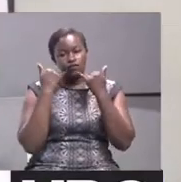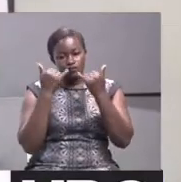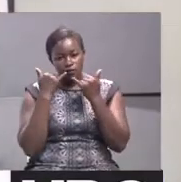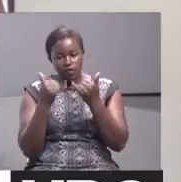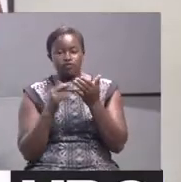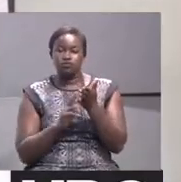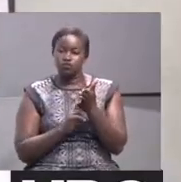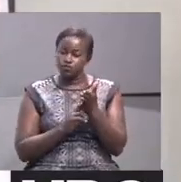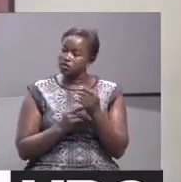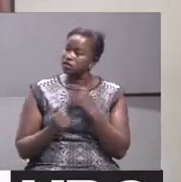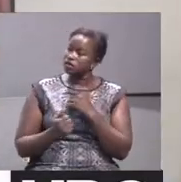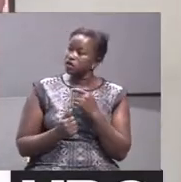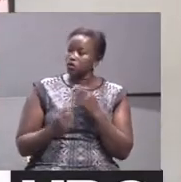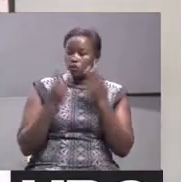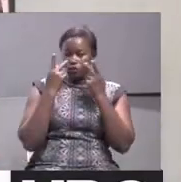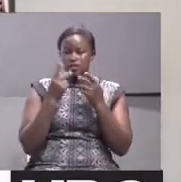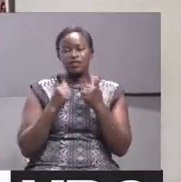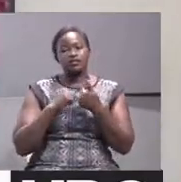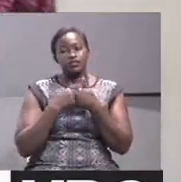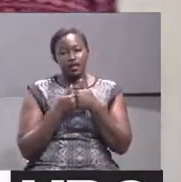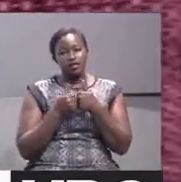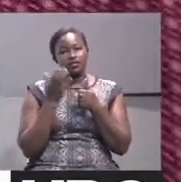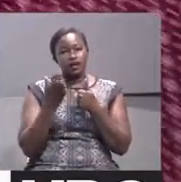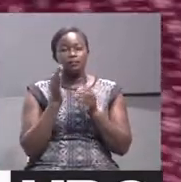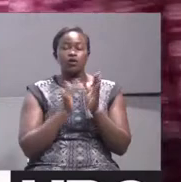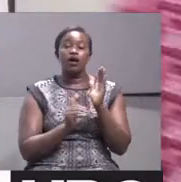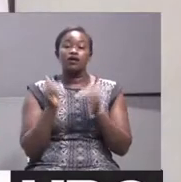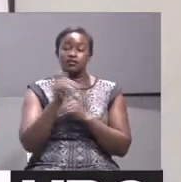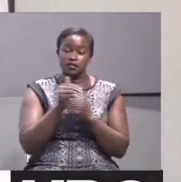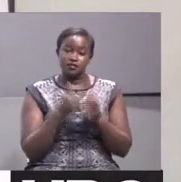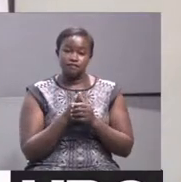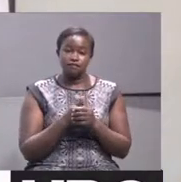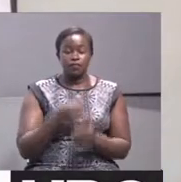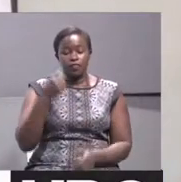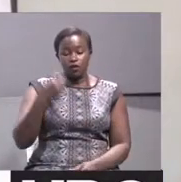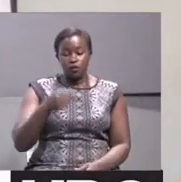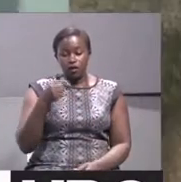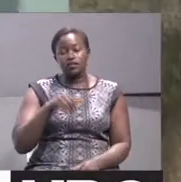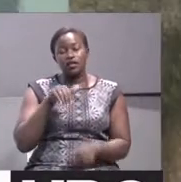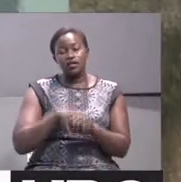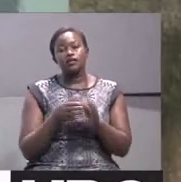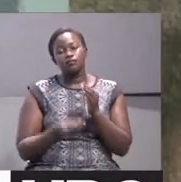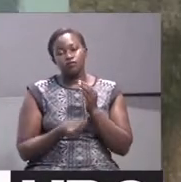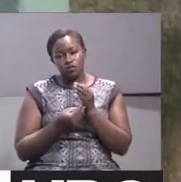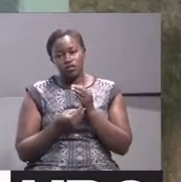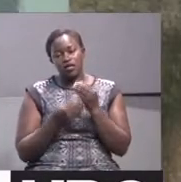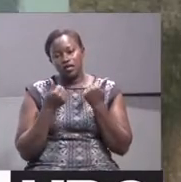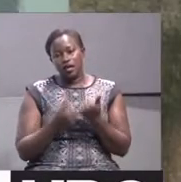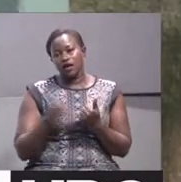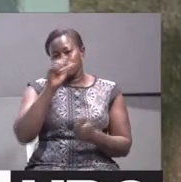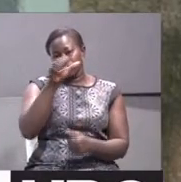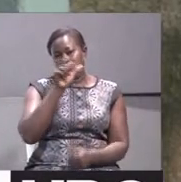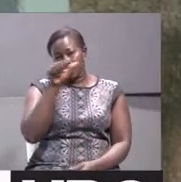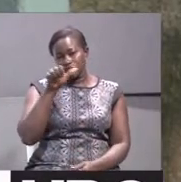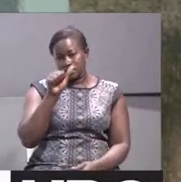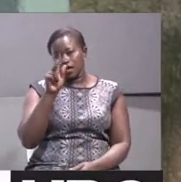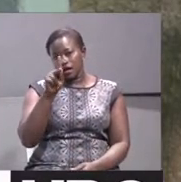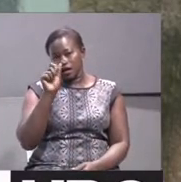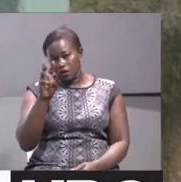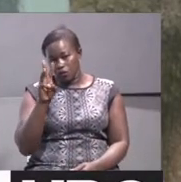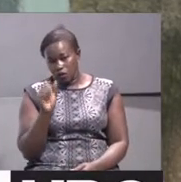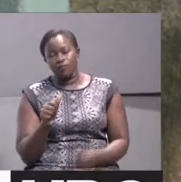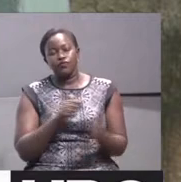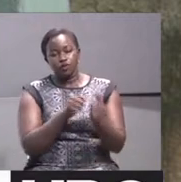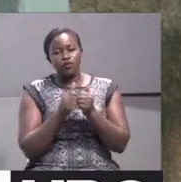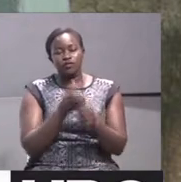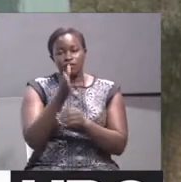noticed that there has been a challenge of access to quality inputs. So Sasakawa, together with the Ministry of